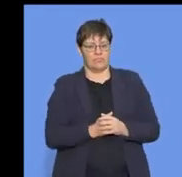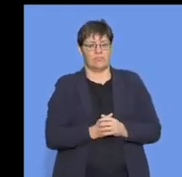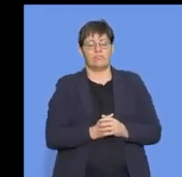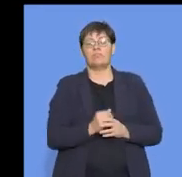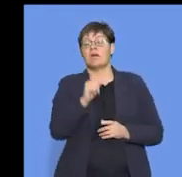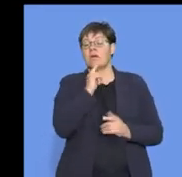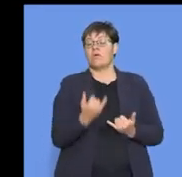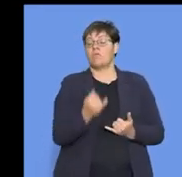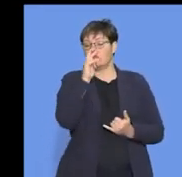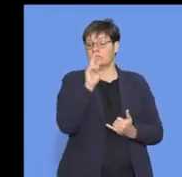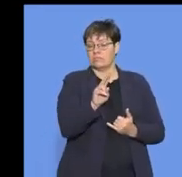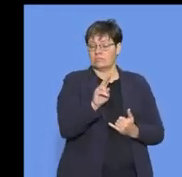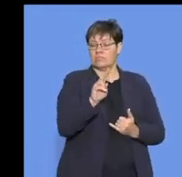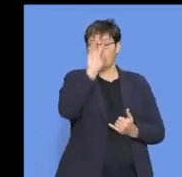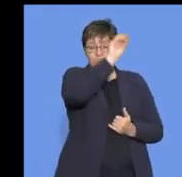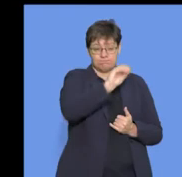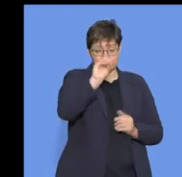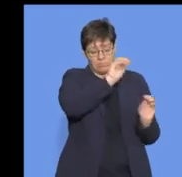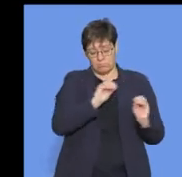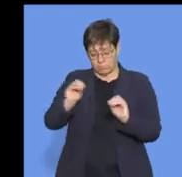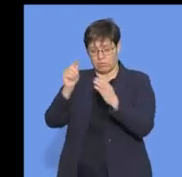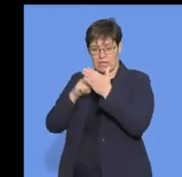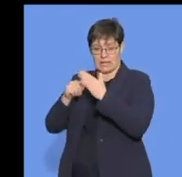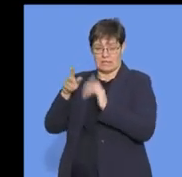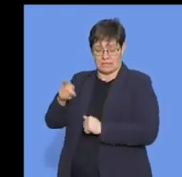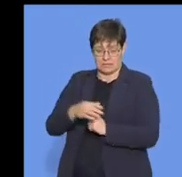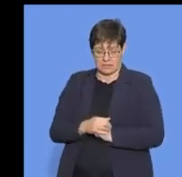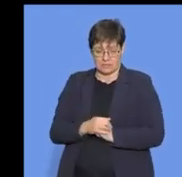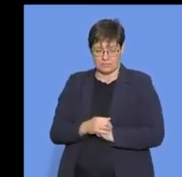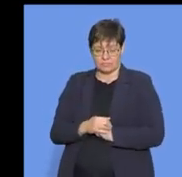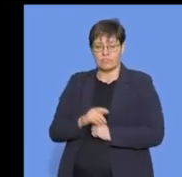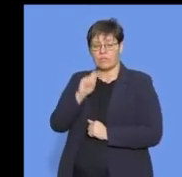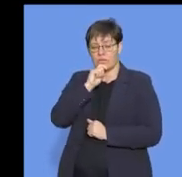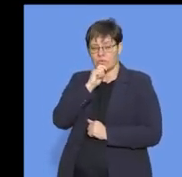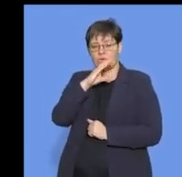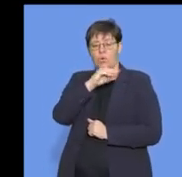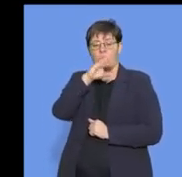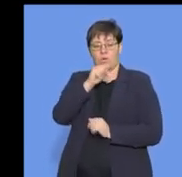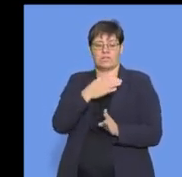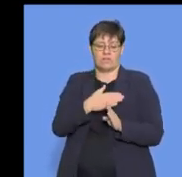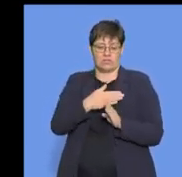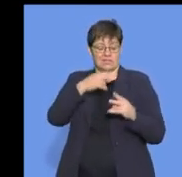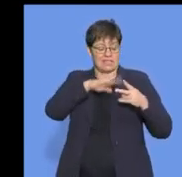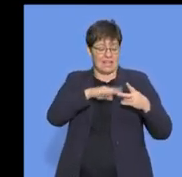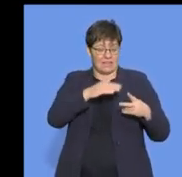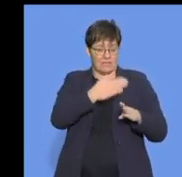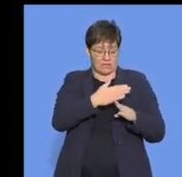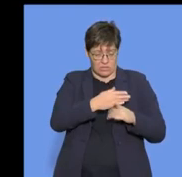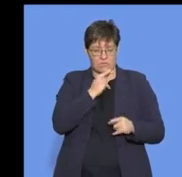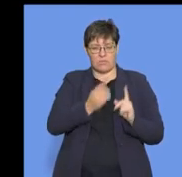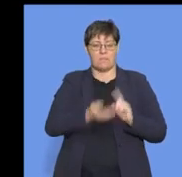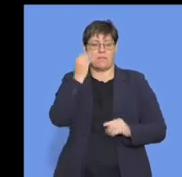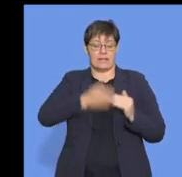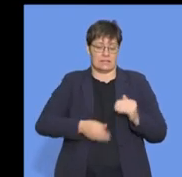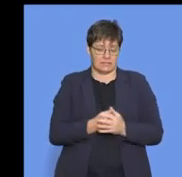Okay, and there's a neater version of it. Now remember again, we've got to put this whole piece into the calculator and use our cos